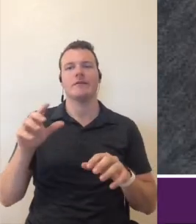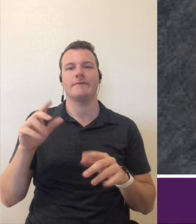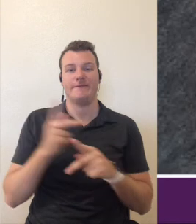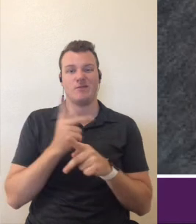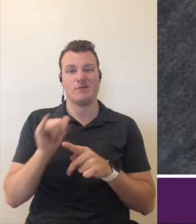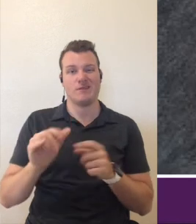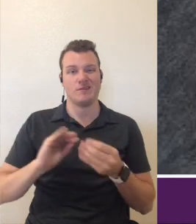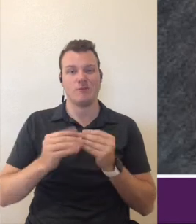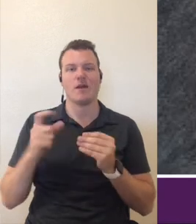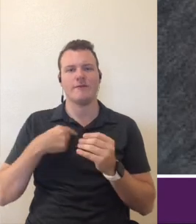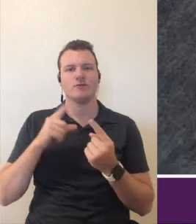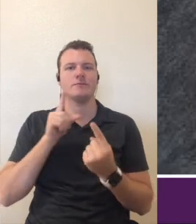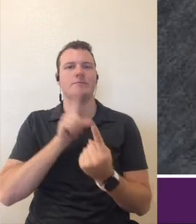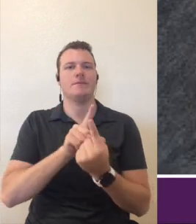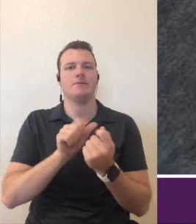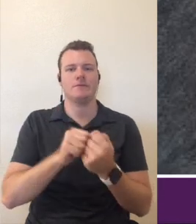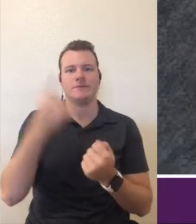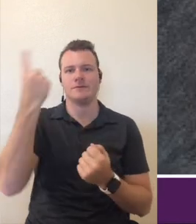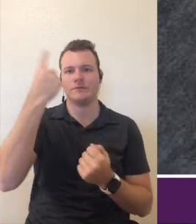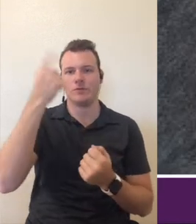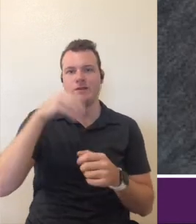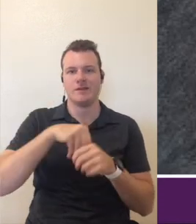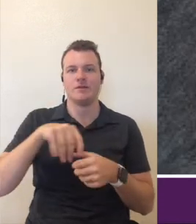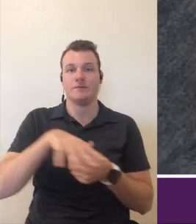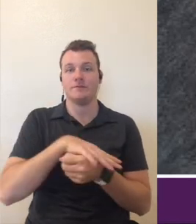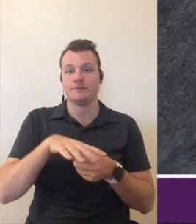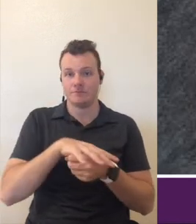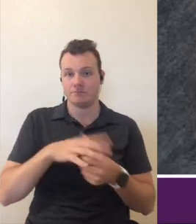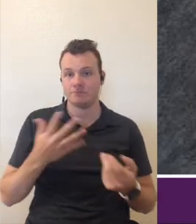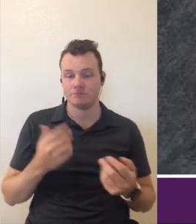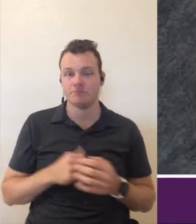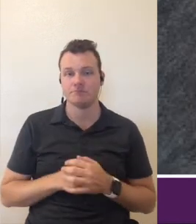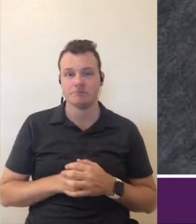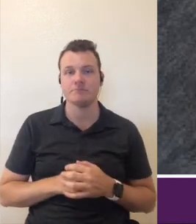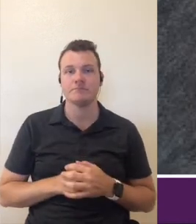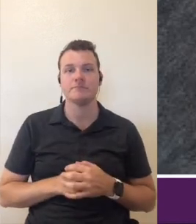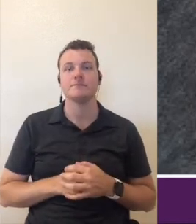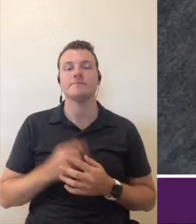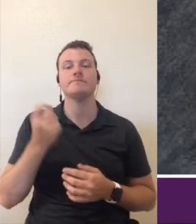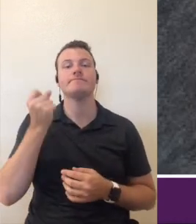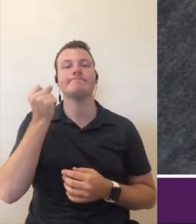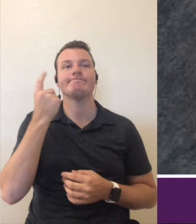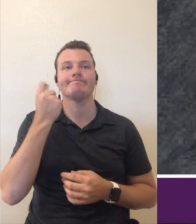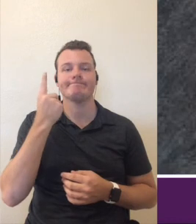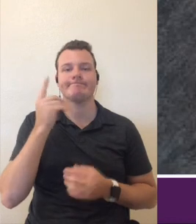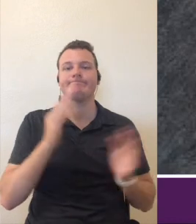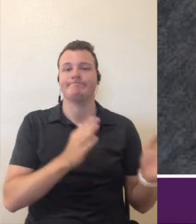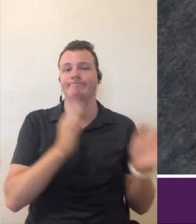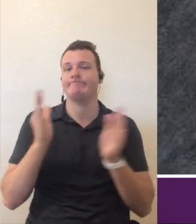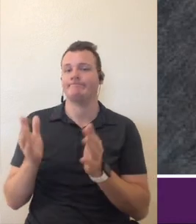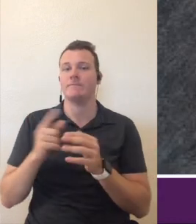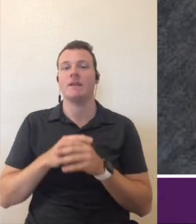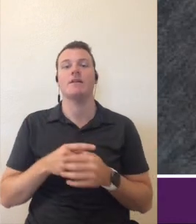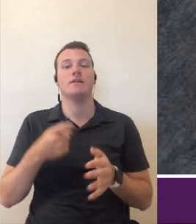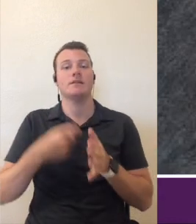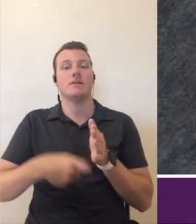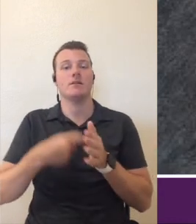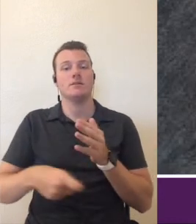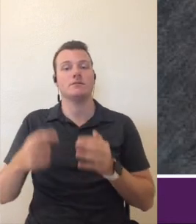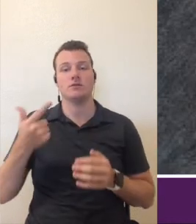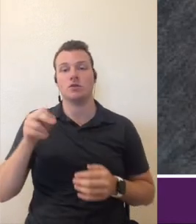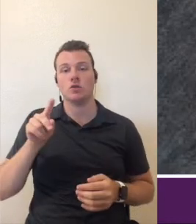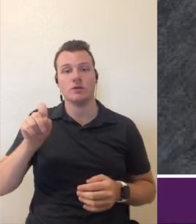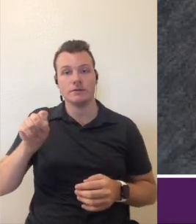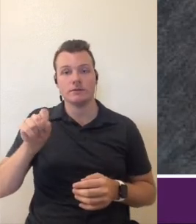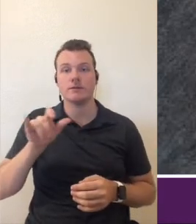York. So to calculate that data or to capture that data, I would have to go and meet with somebody in that local area.